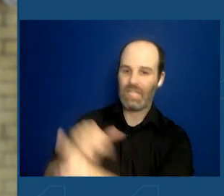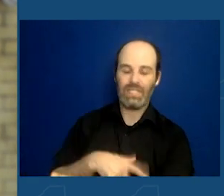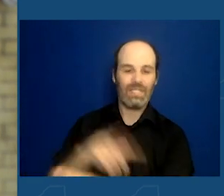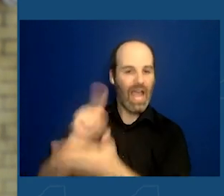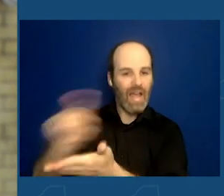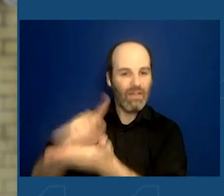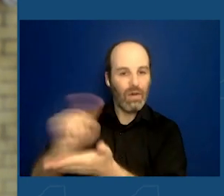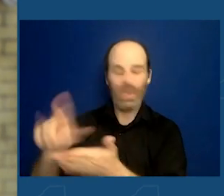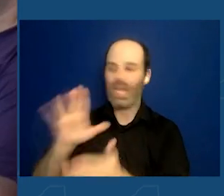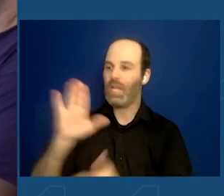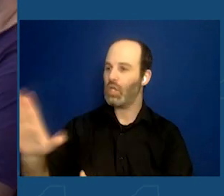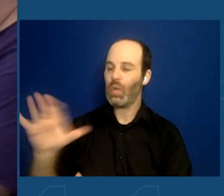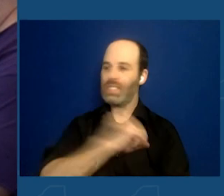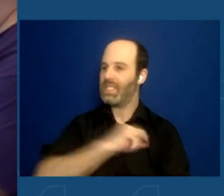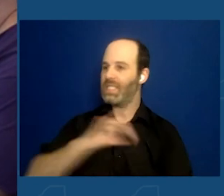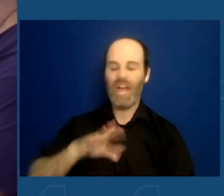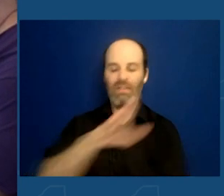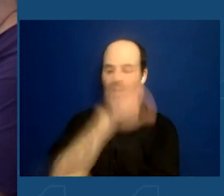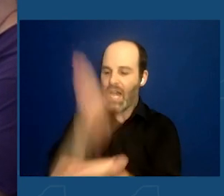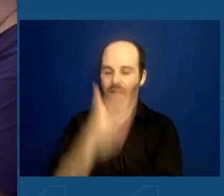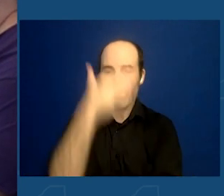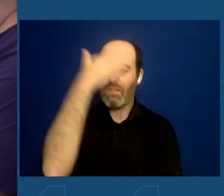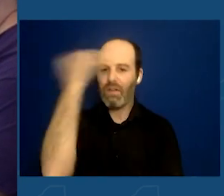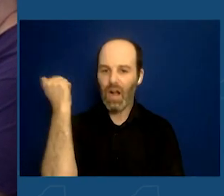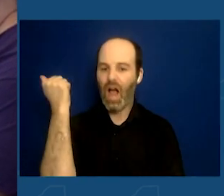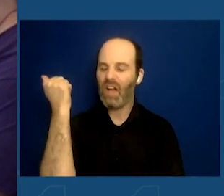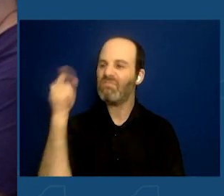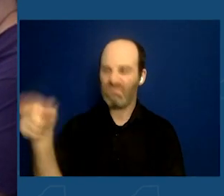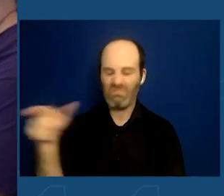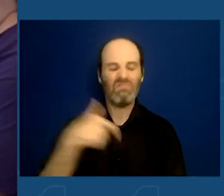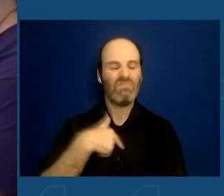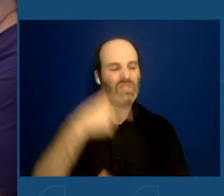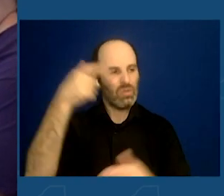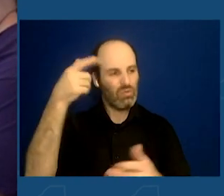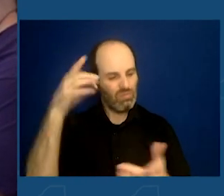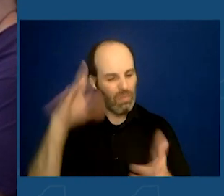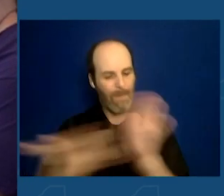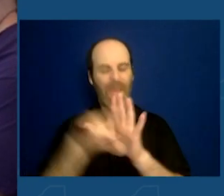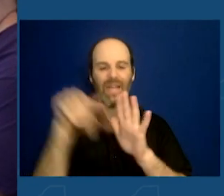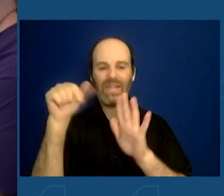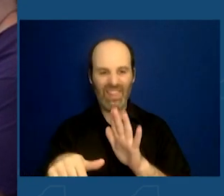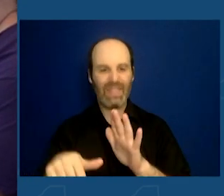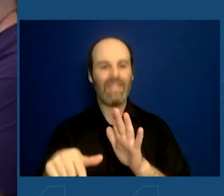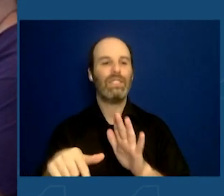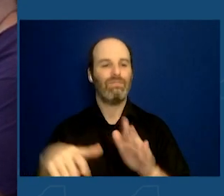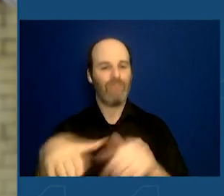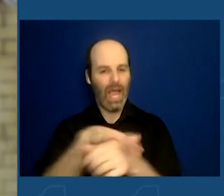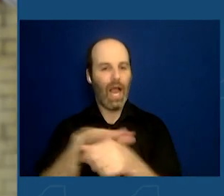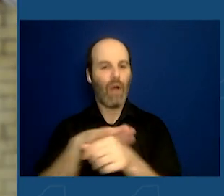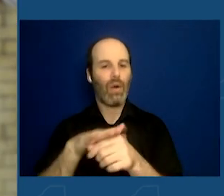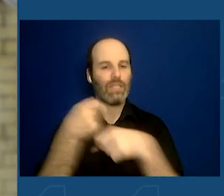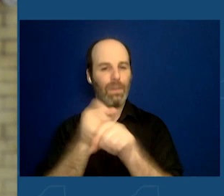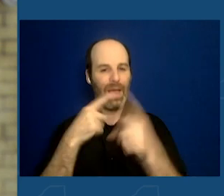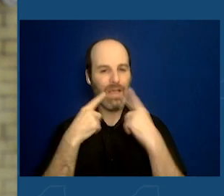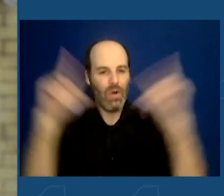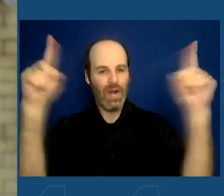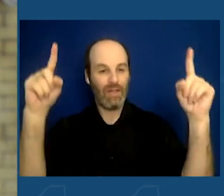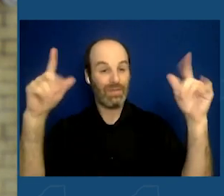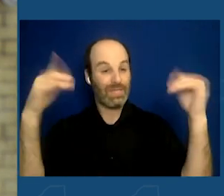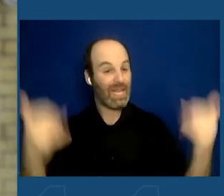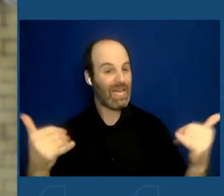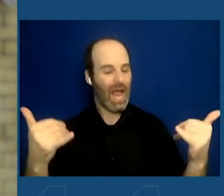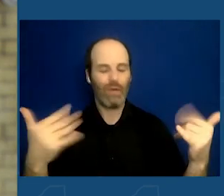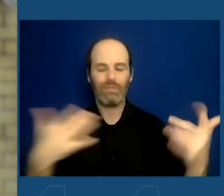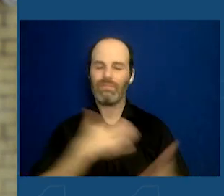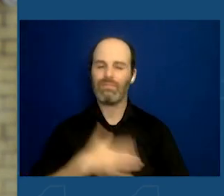to their credit, never did. And so I'm glad that you chose this location to make your big announcement then. Now it is my pleasure to introduce to you